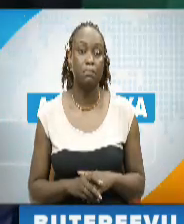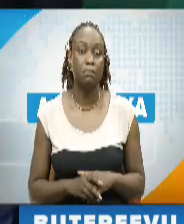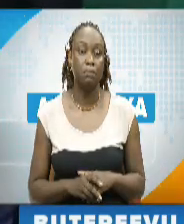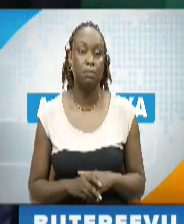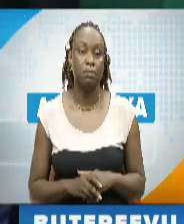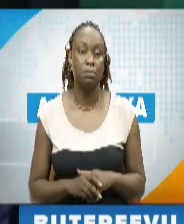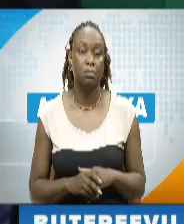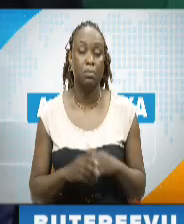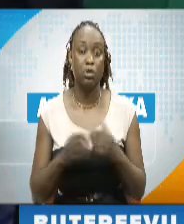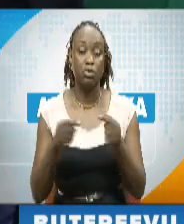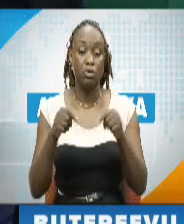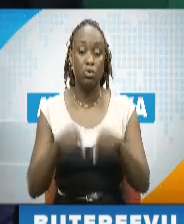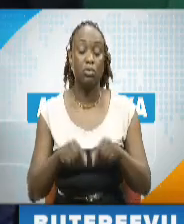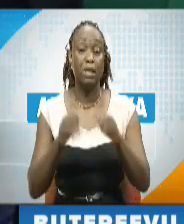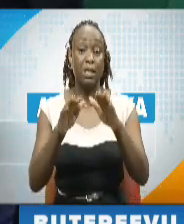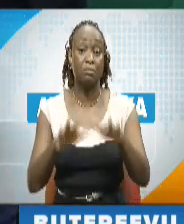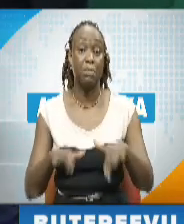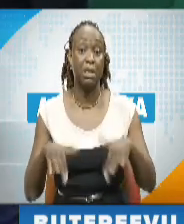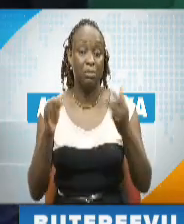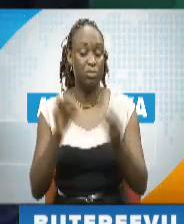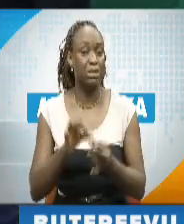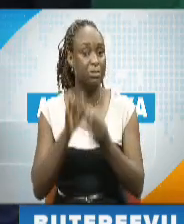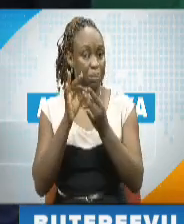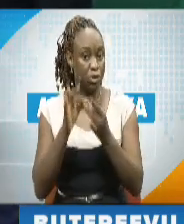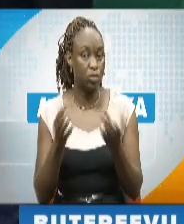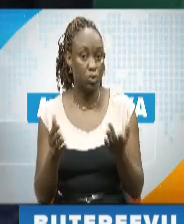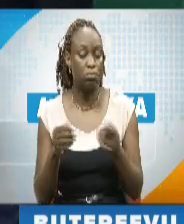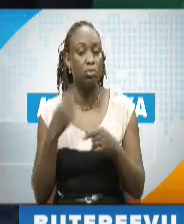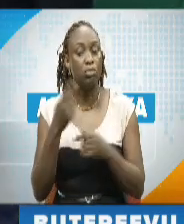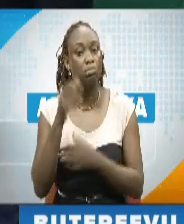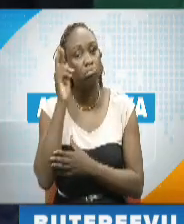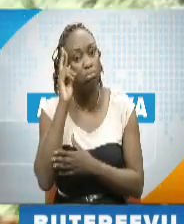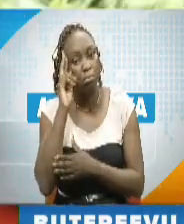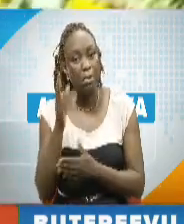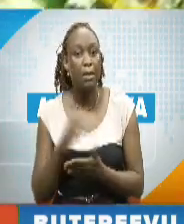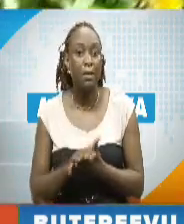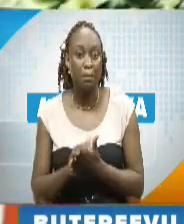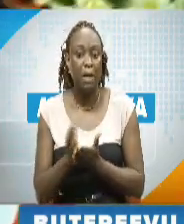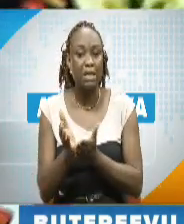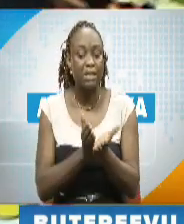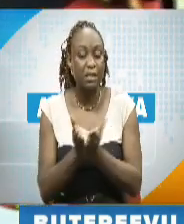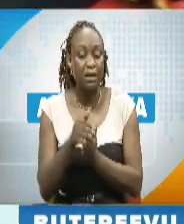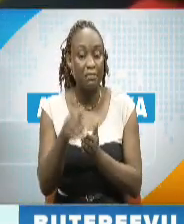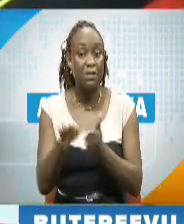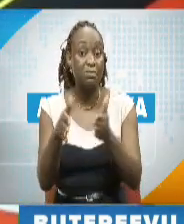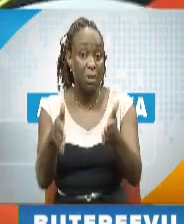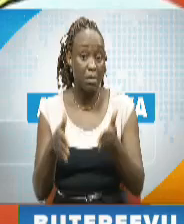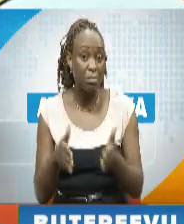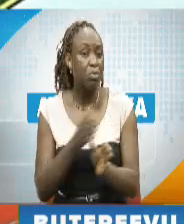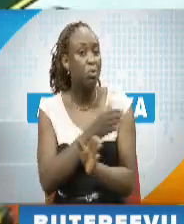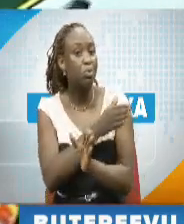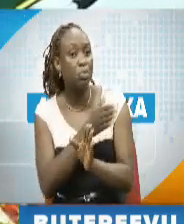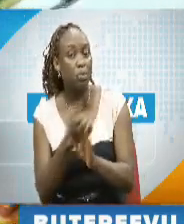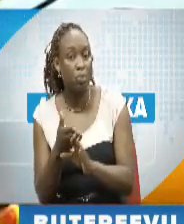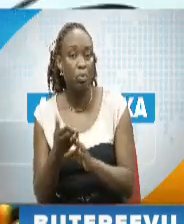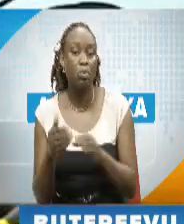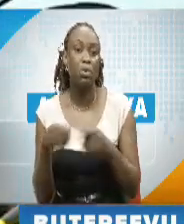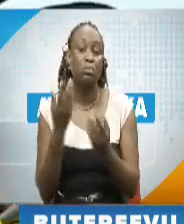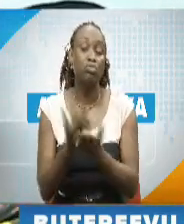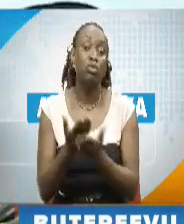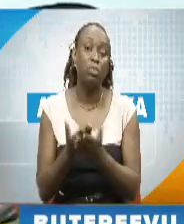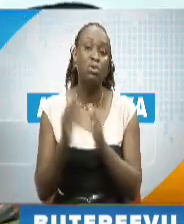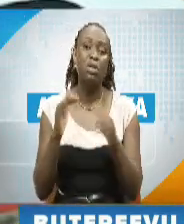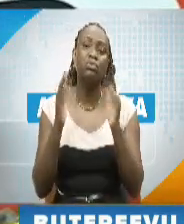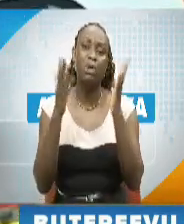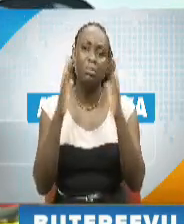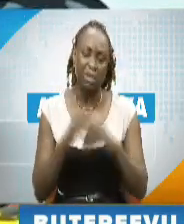Tulala Palamenti olwaleero lubadde lwa njawulo okujjukira omugenzi Henry Kyemba era ekiteeso ekimwebaza olw'obuweereza obulungi kireetedde omumyuka